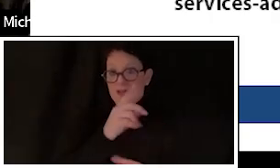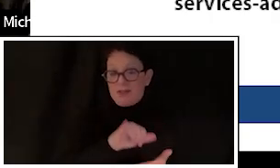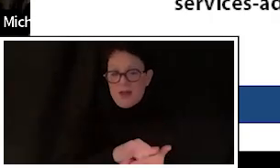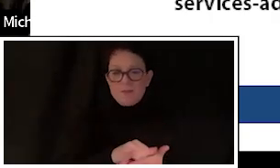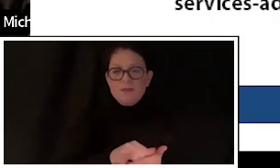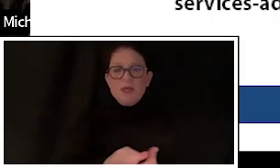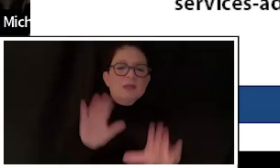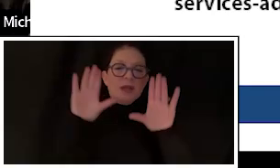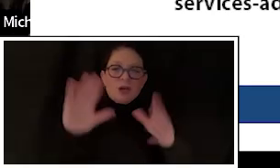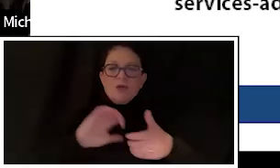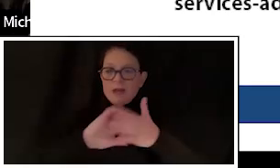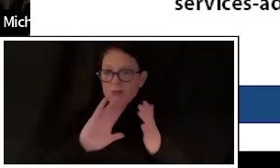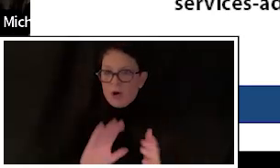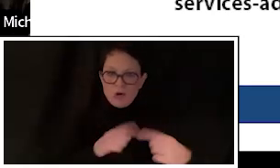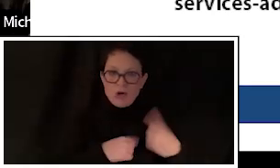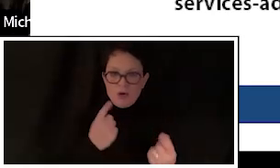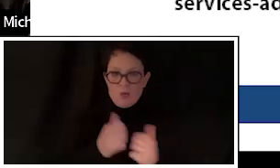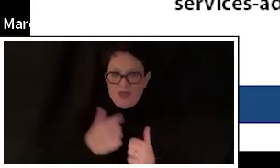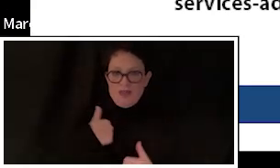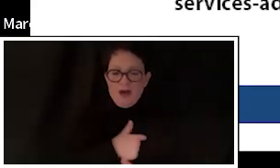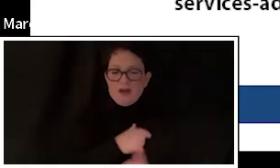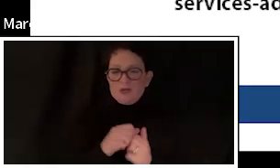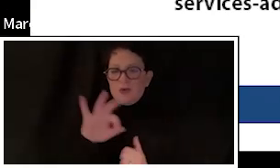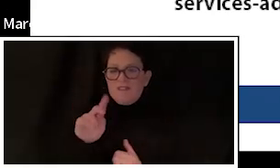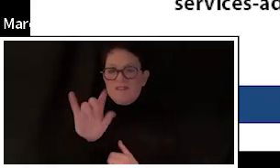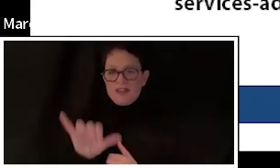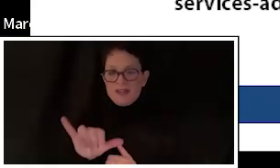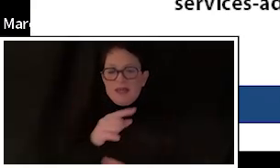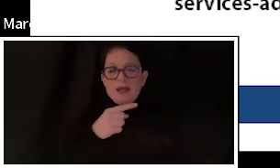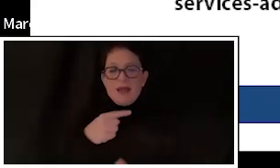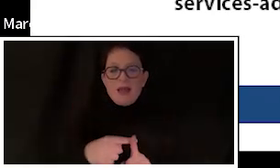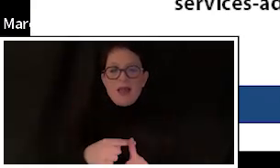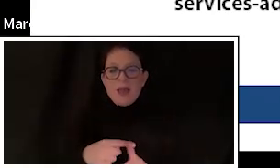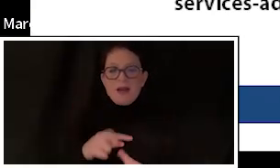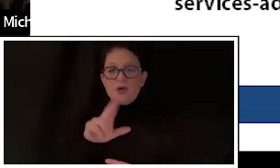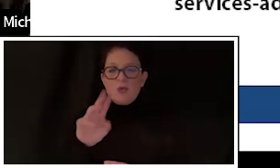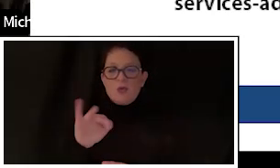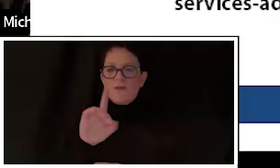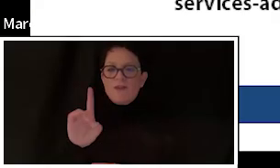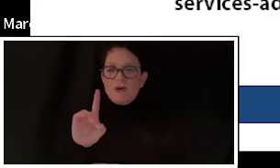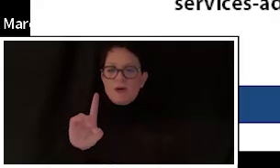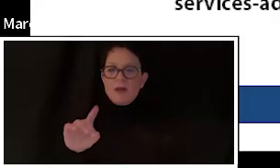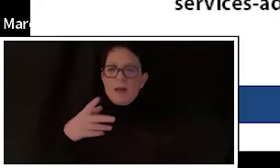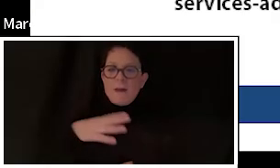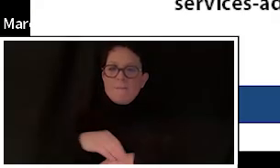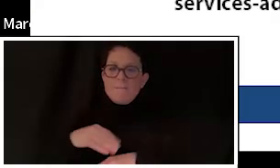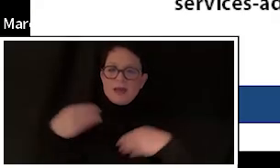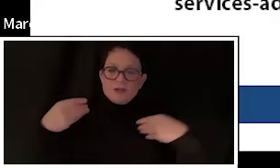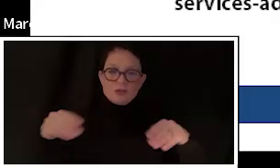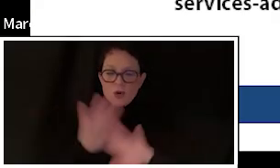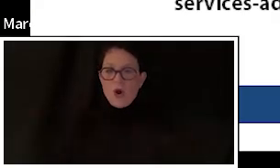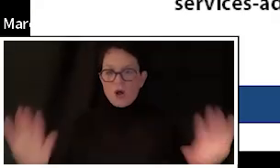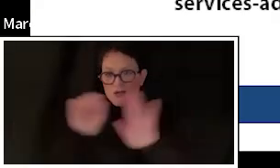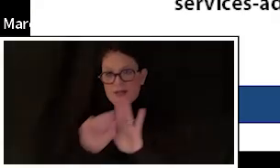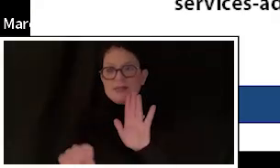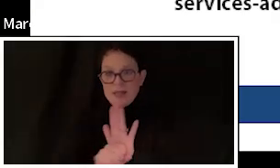This has been a great partnership with Finley's and with the Rumford pet stores across the state.